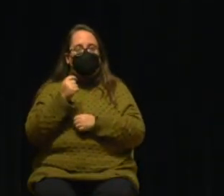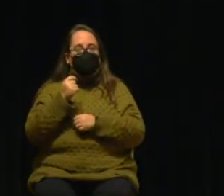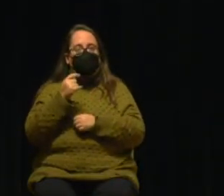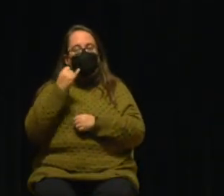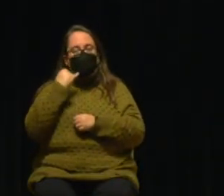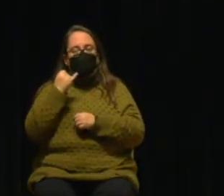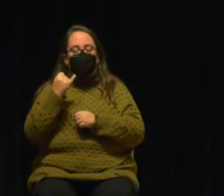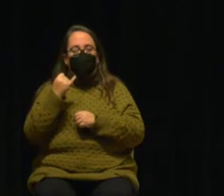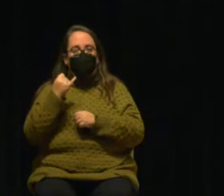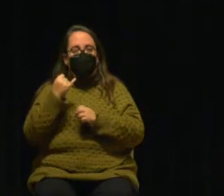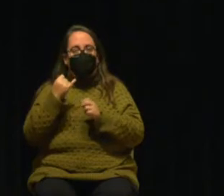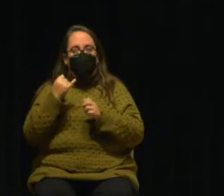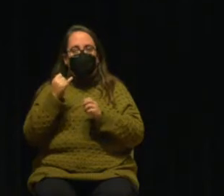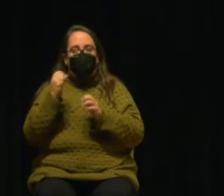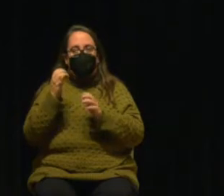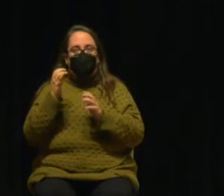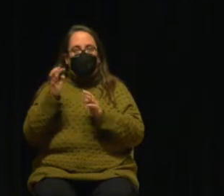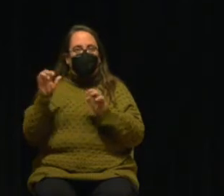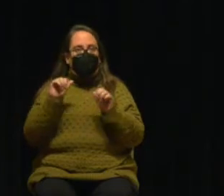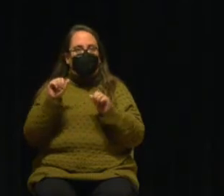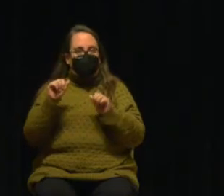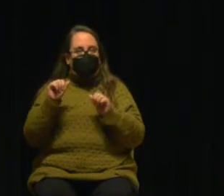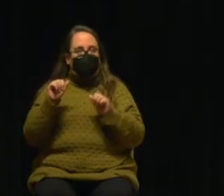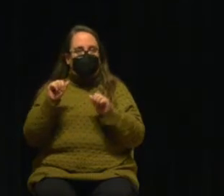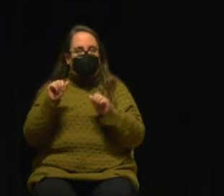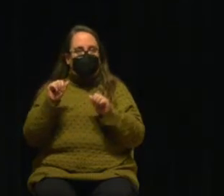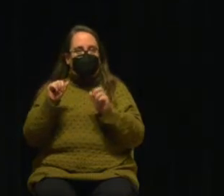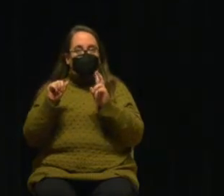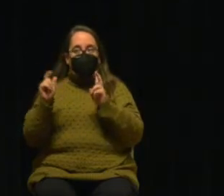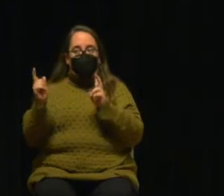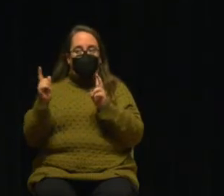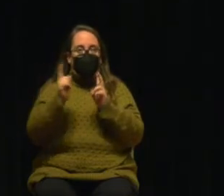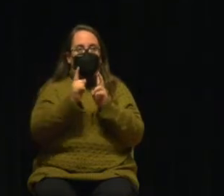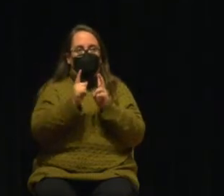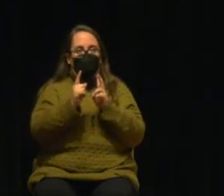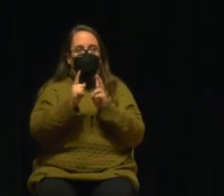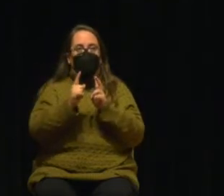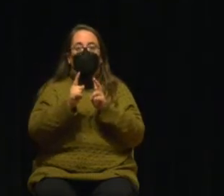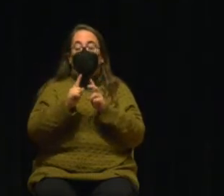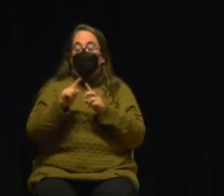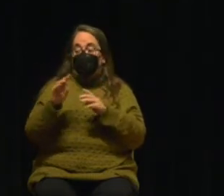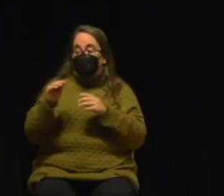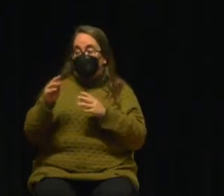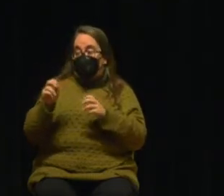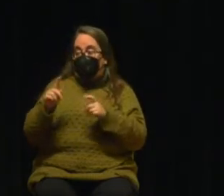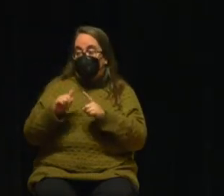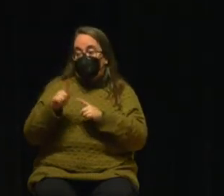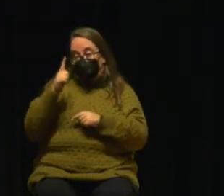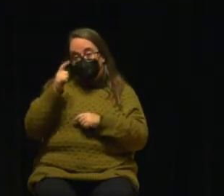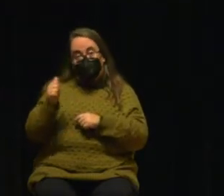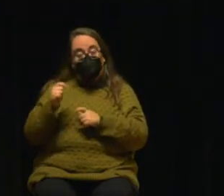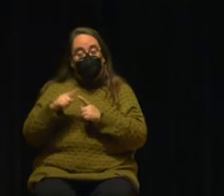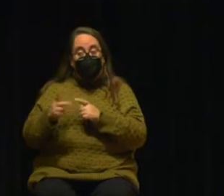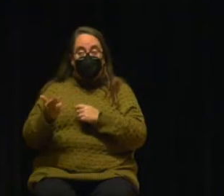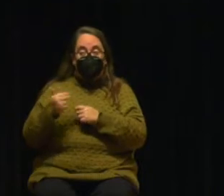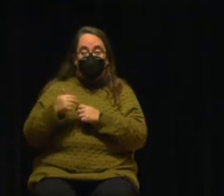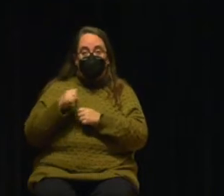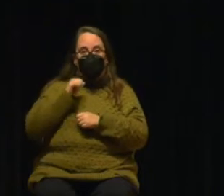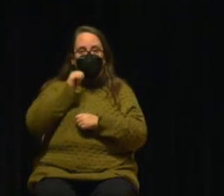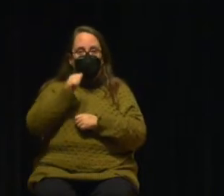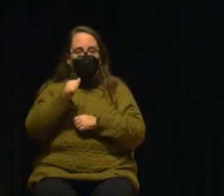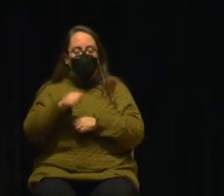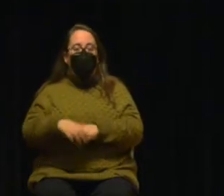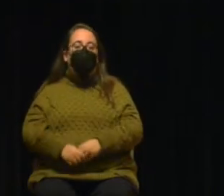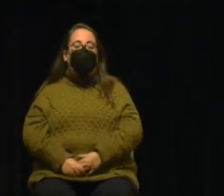them. This was her opportunity. They wanted to present her with this opportunity, but it was still up to her to take advantage